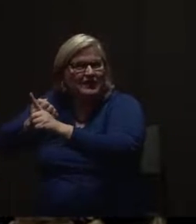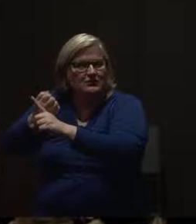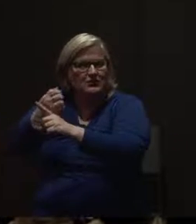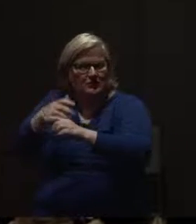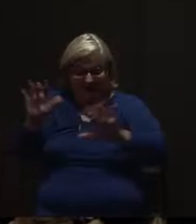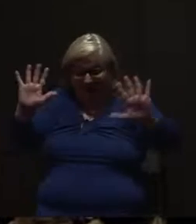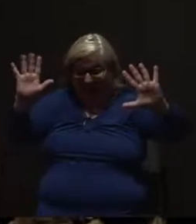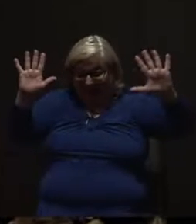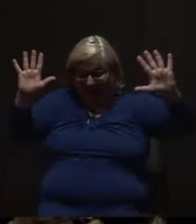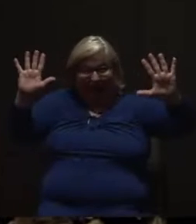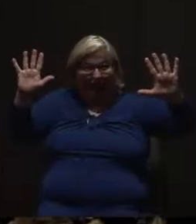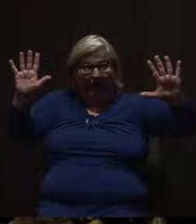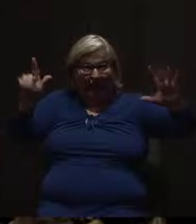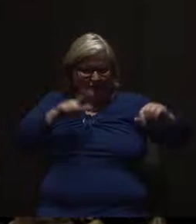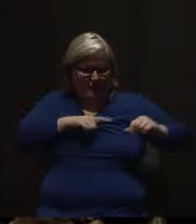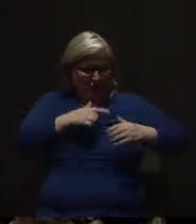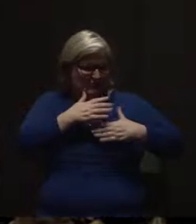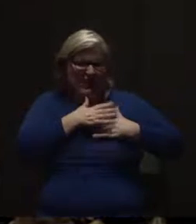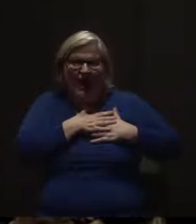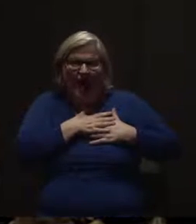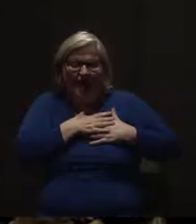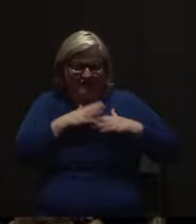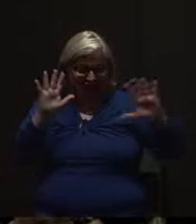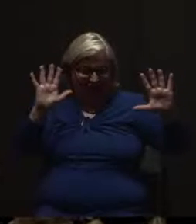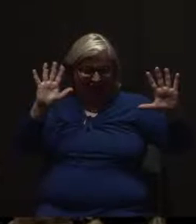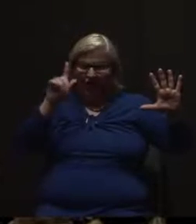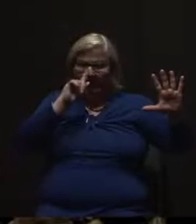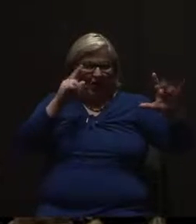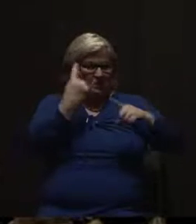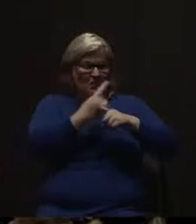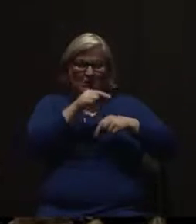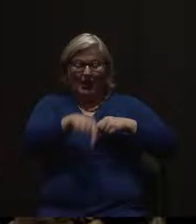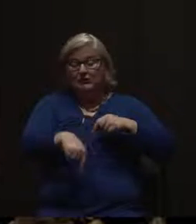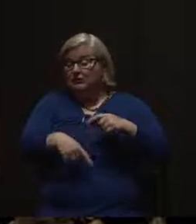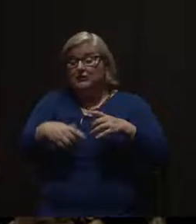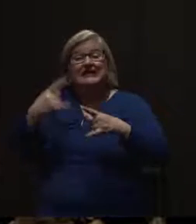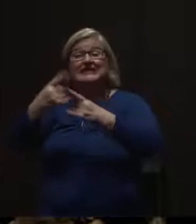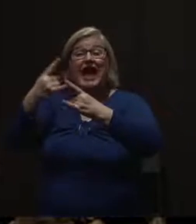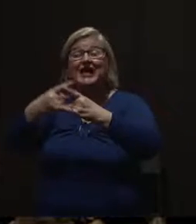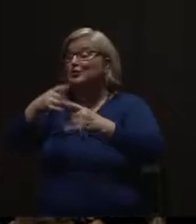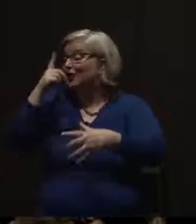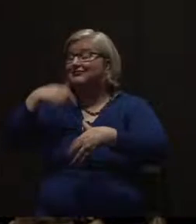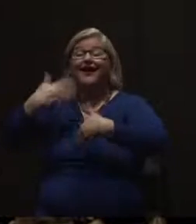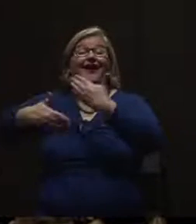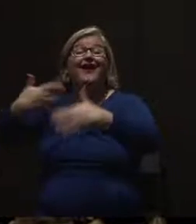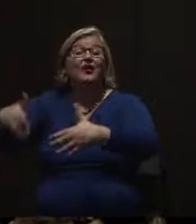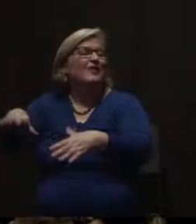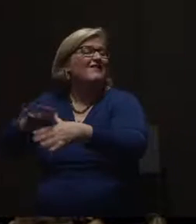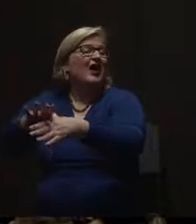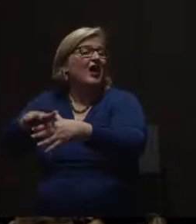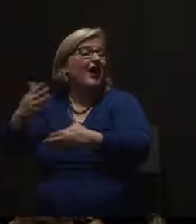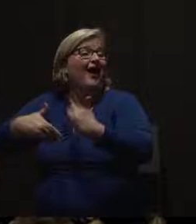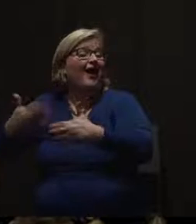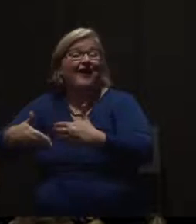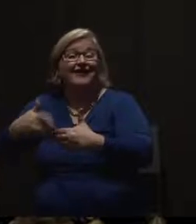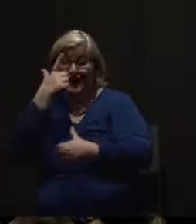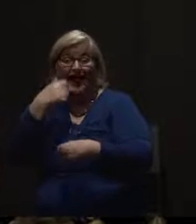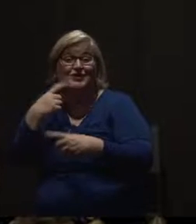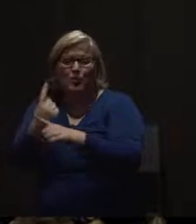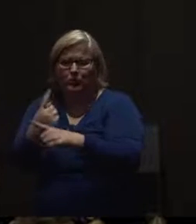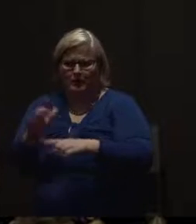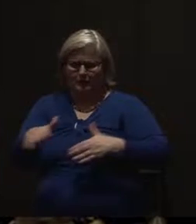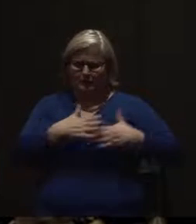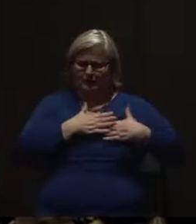mentioned. We can have kinky sex and talk about taboos till the cows come home to be fucked. But love is,